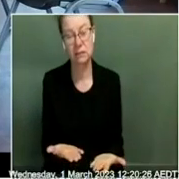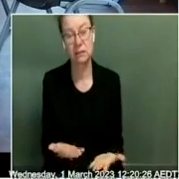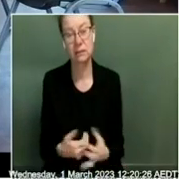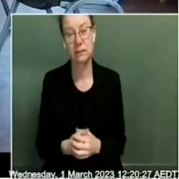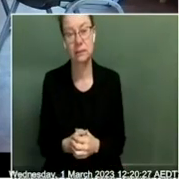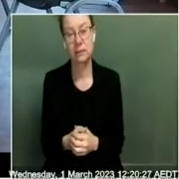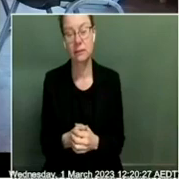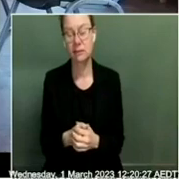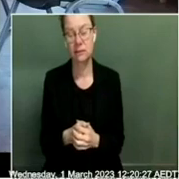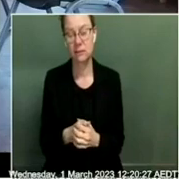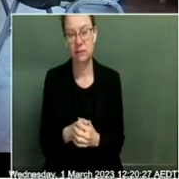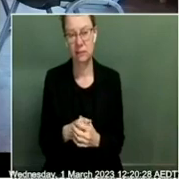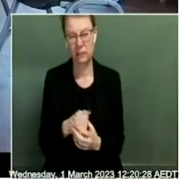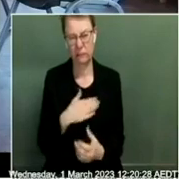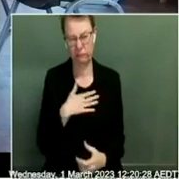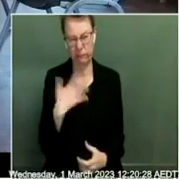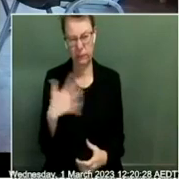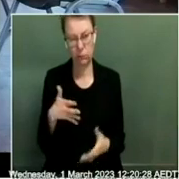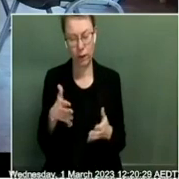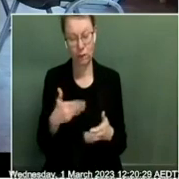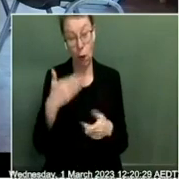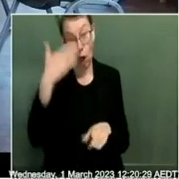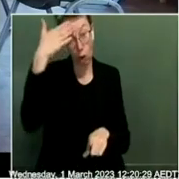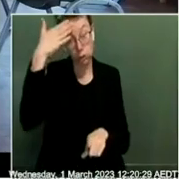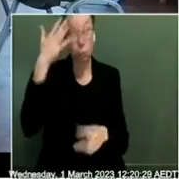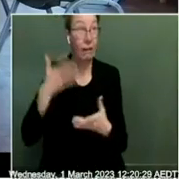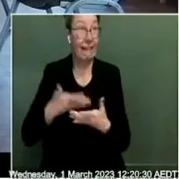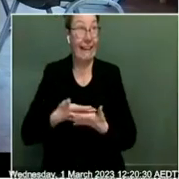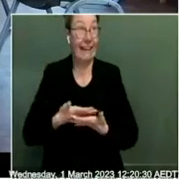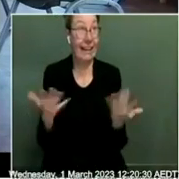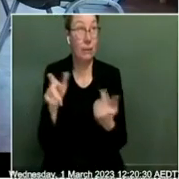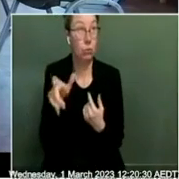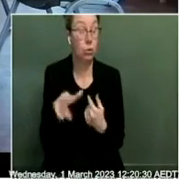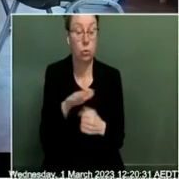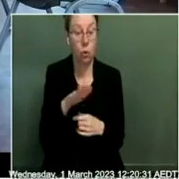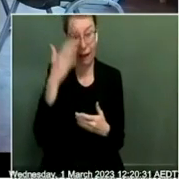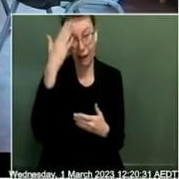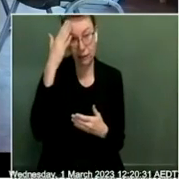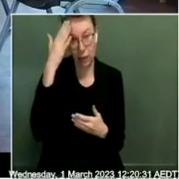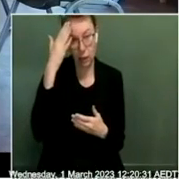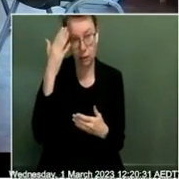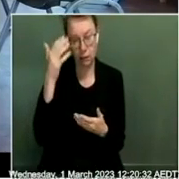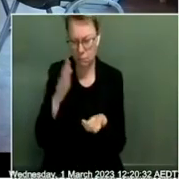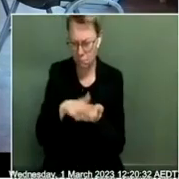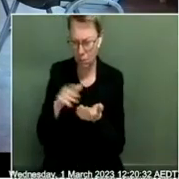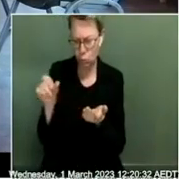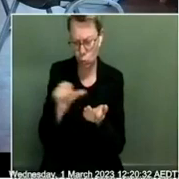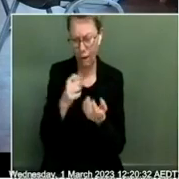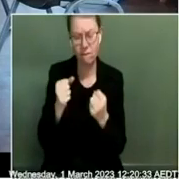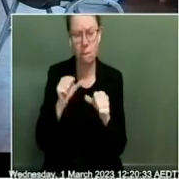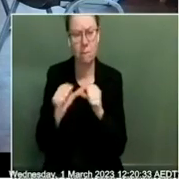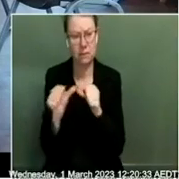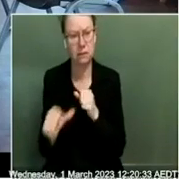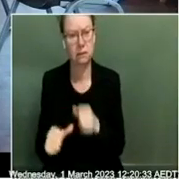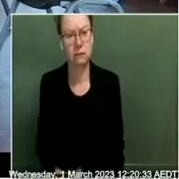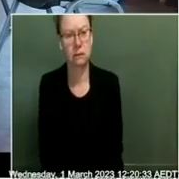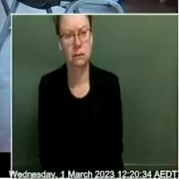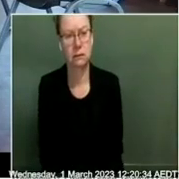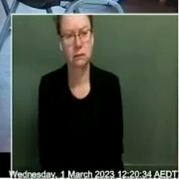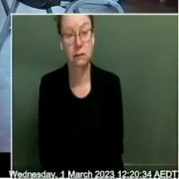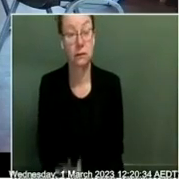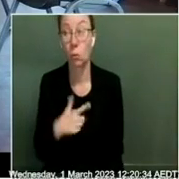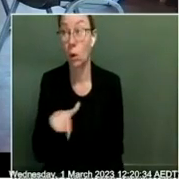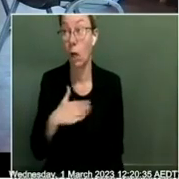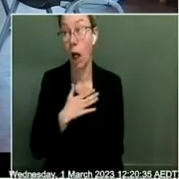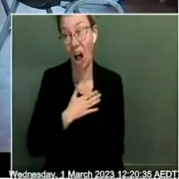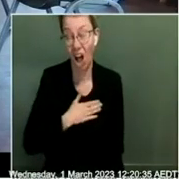elder or our elders like that. She deserves, Mum deserves better. And we're not going to sit back and not then let her get